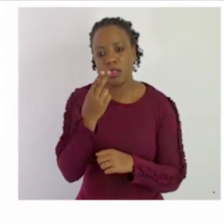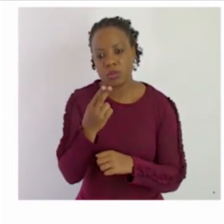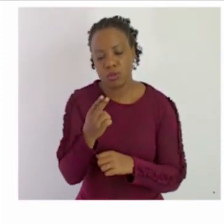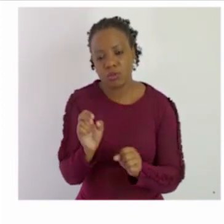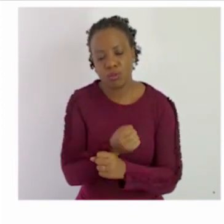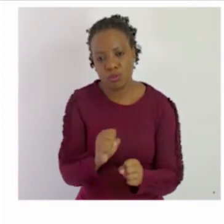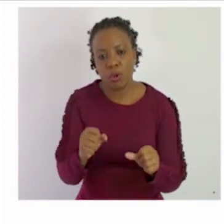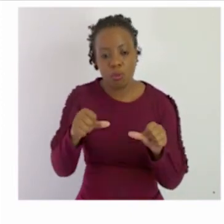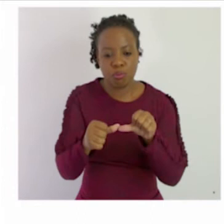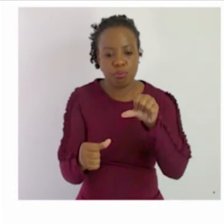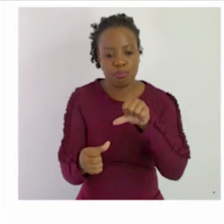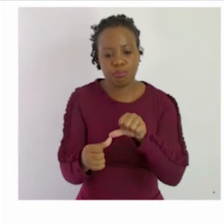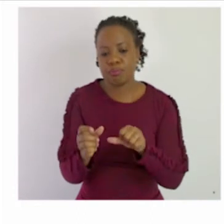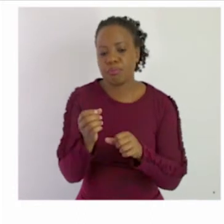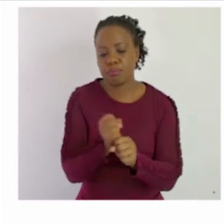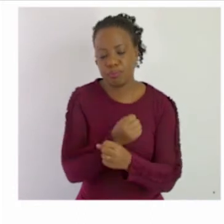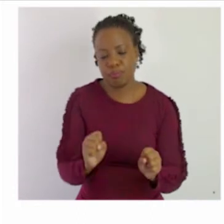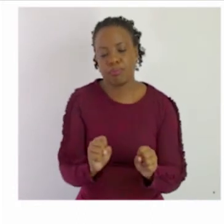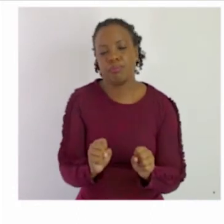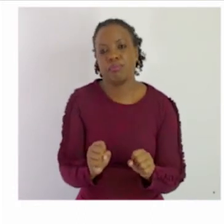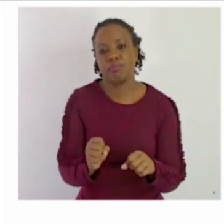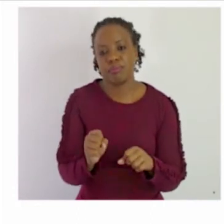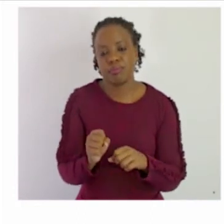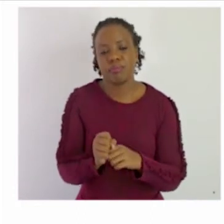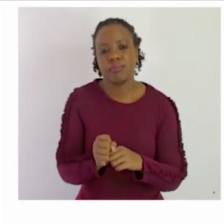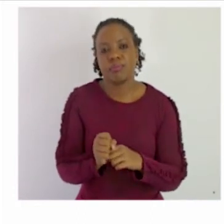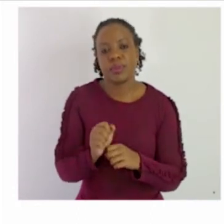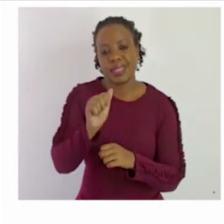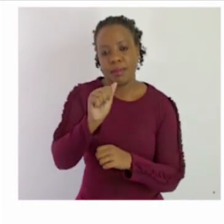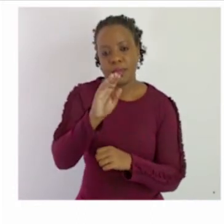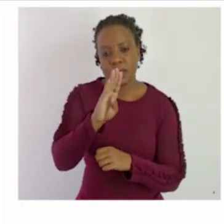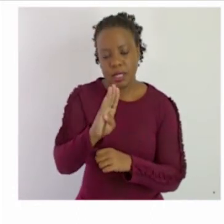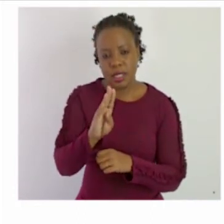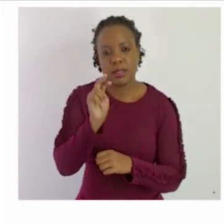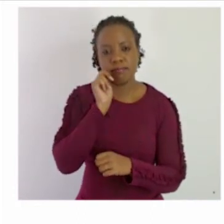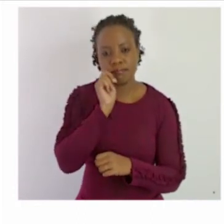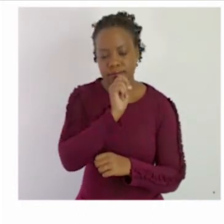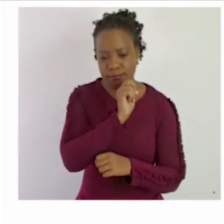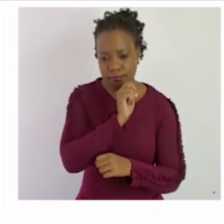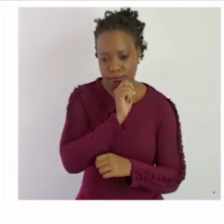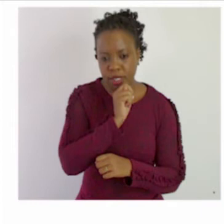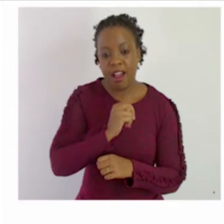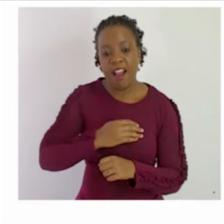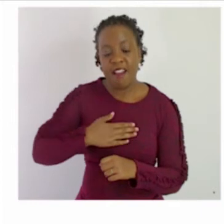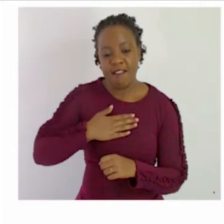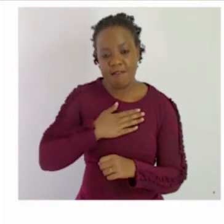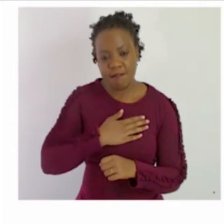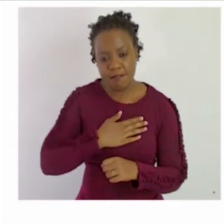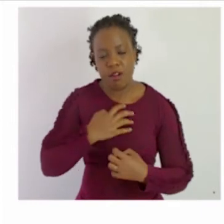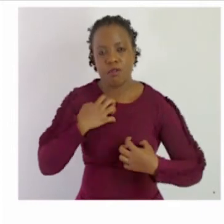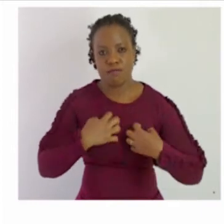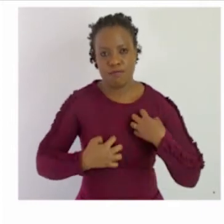It is usually a feeling or an emotion and names a quality or